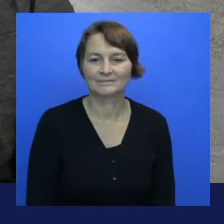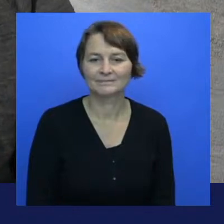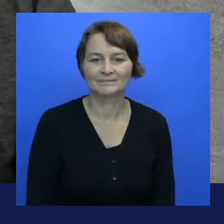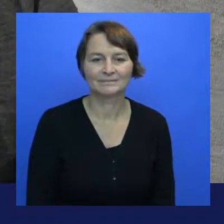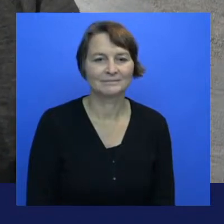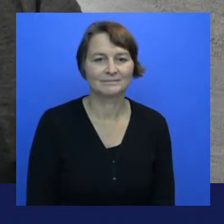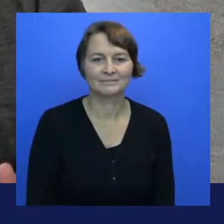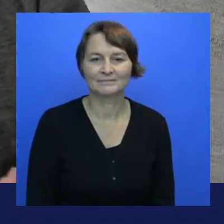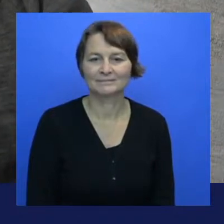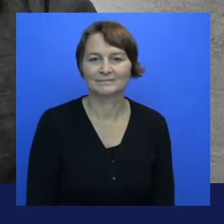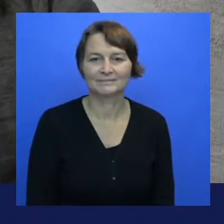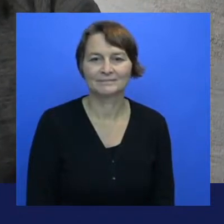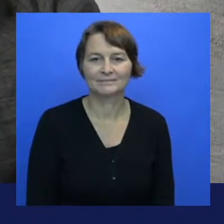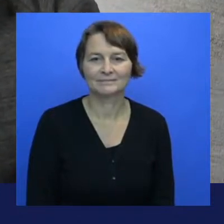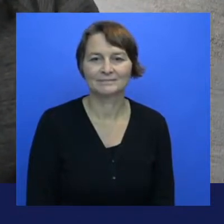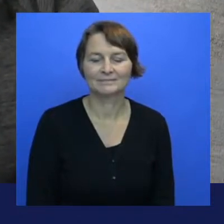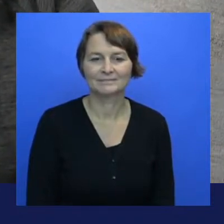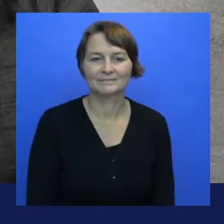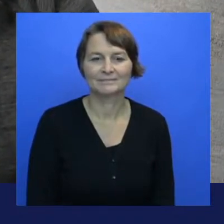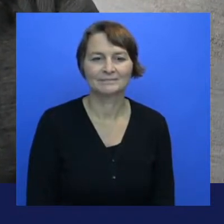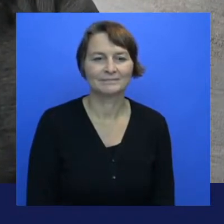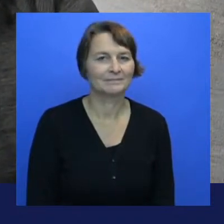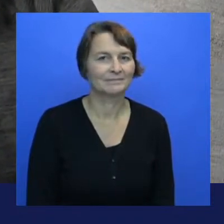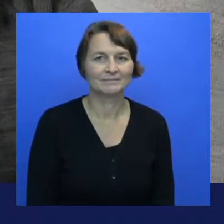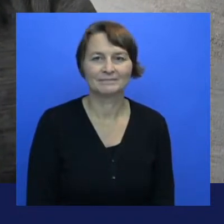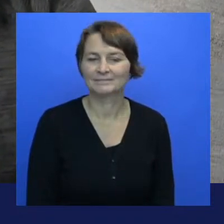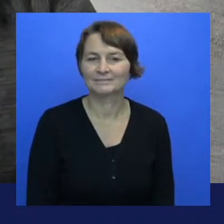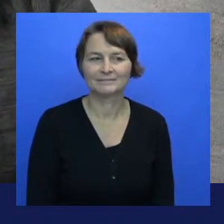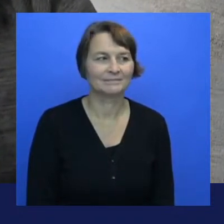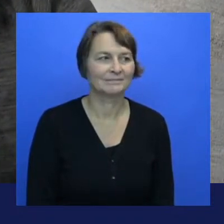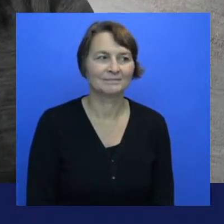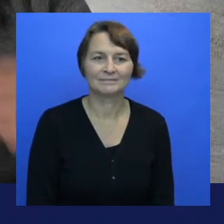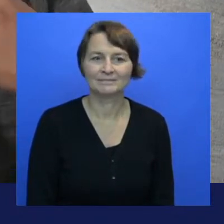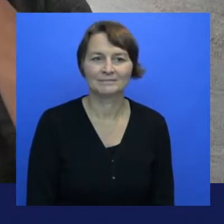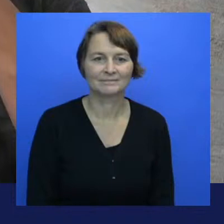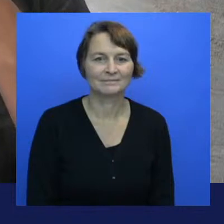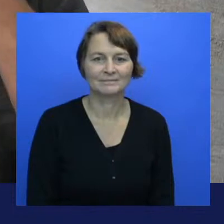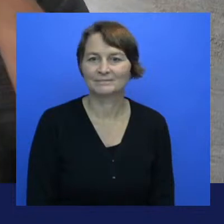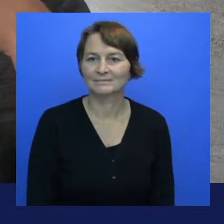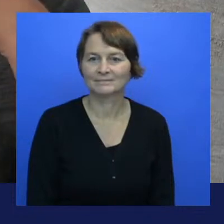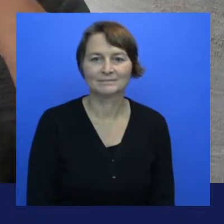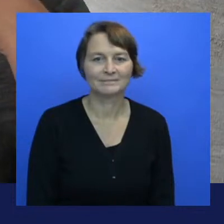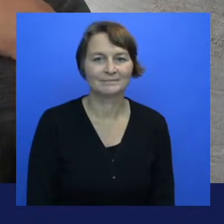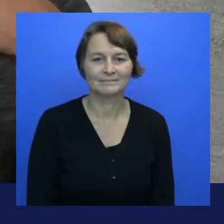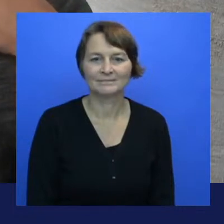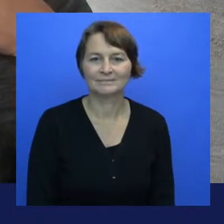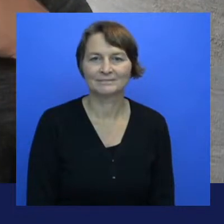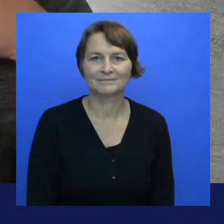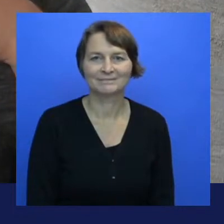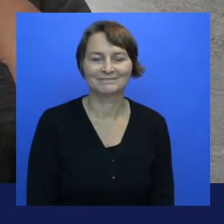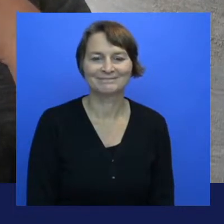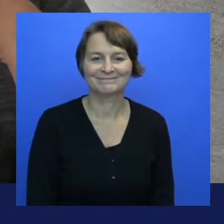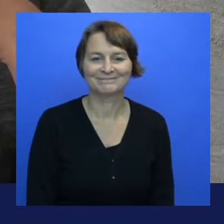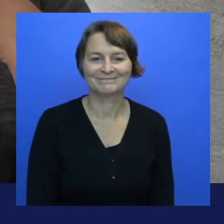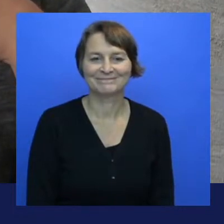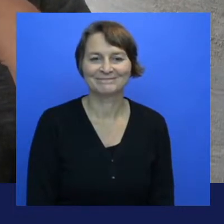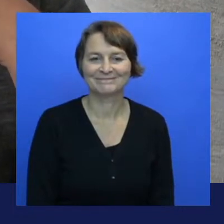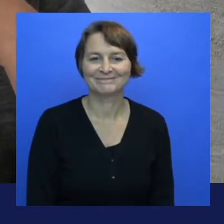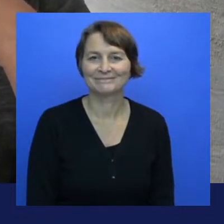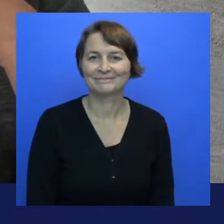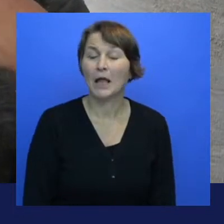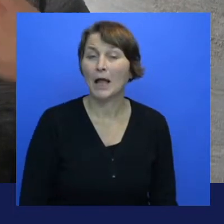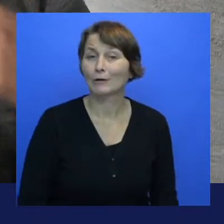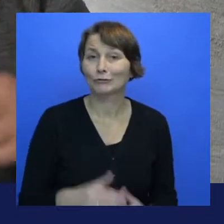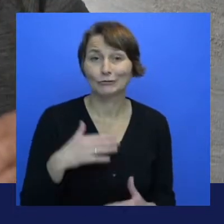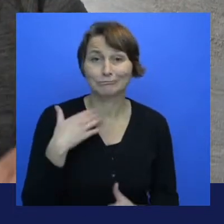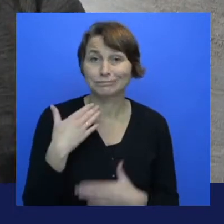Safe to assume that no one else can hear Willem as well. Yeah, I'm not hearing as well. Maybe we should just keep doing demos because